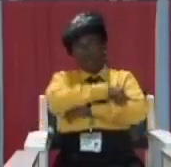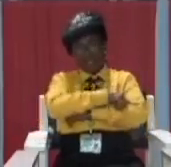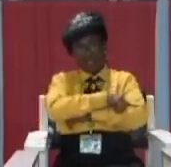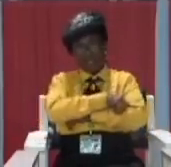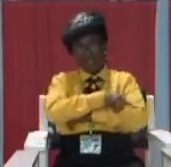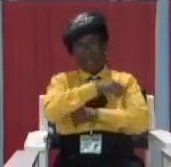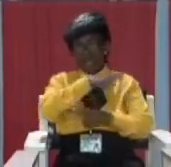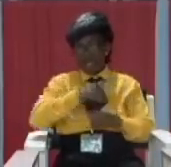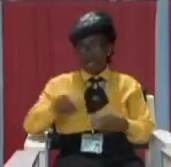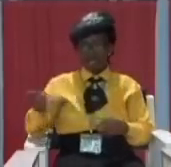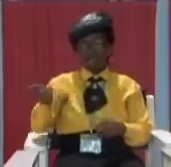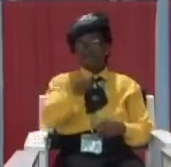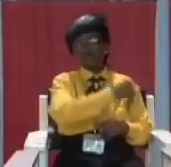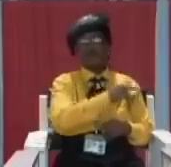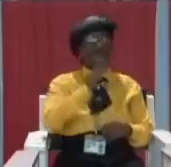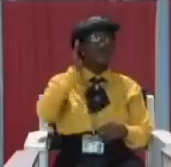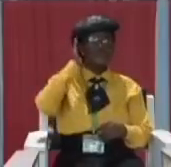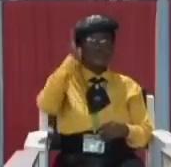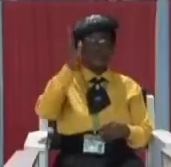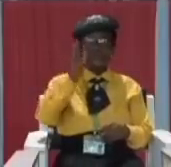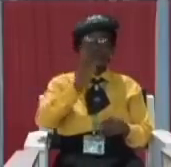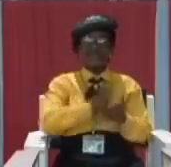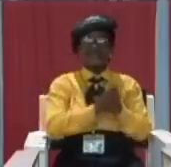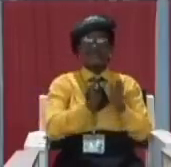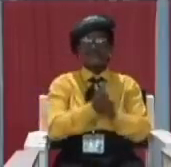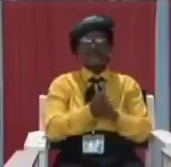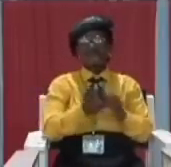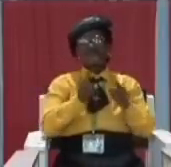And you are going to become very, very special.